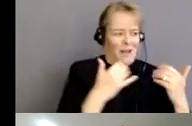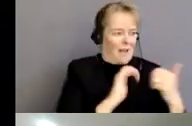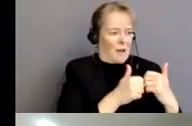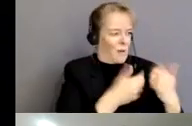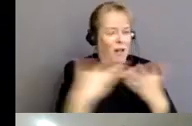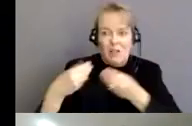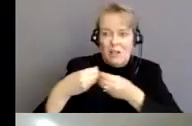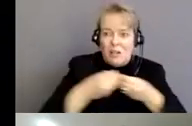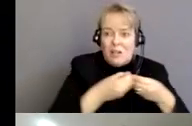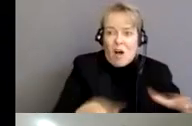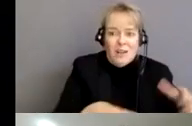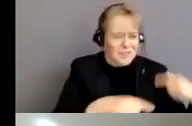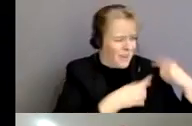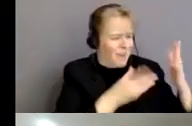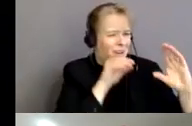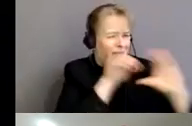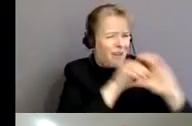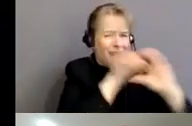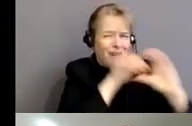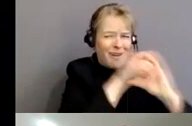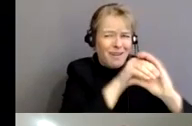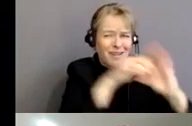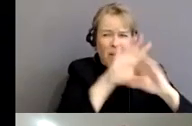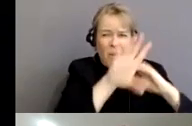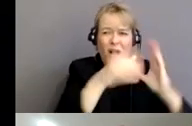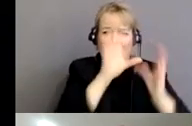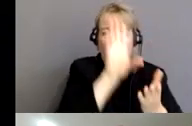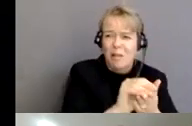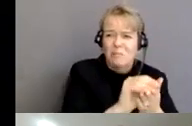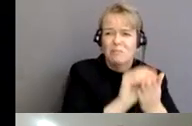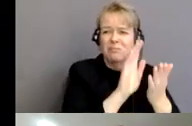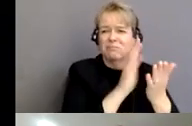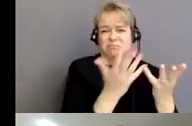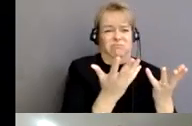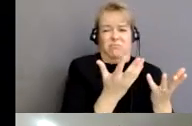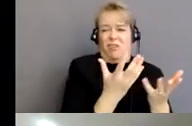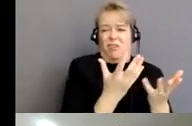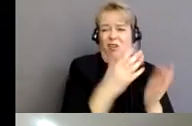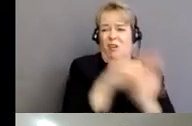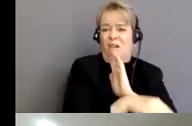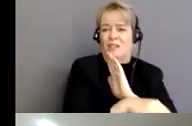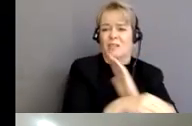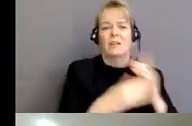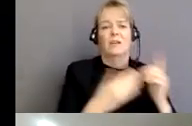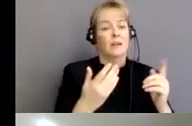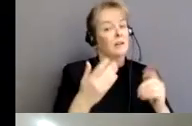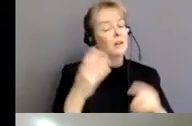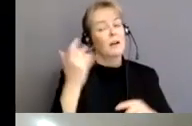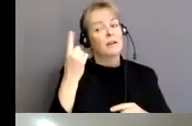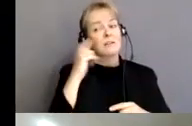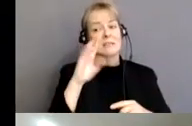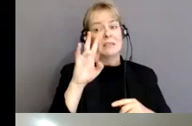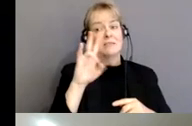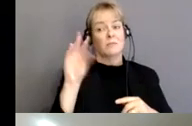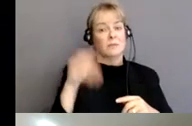they've earned over the years. 75% of the consumer wealth is held by people over the age of 50. And